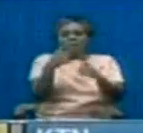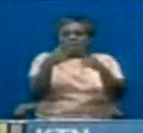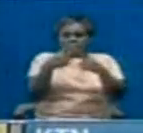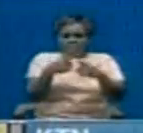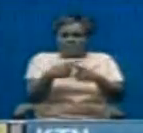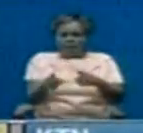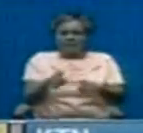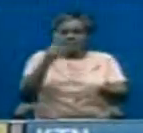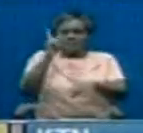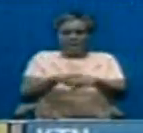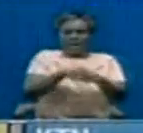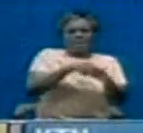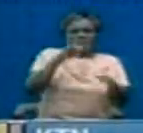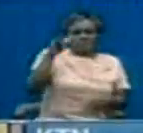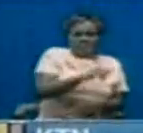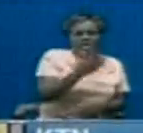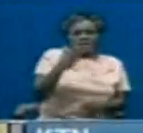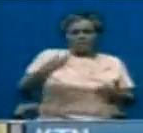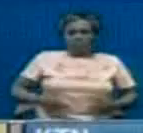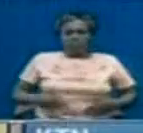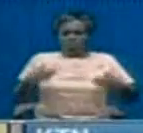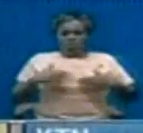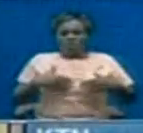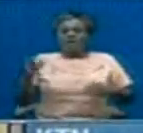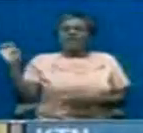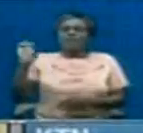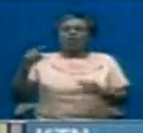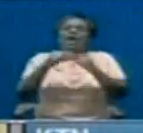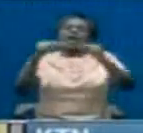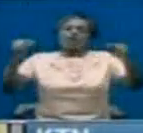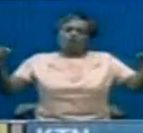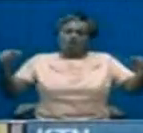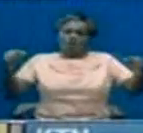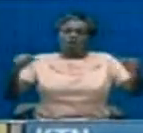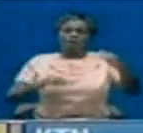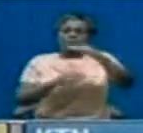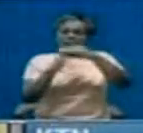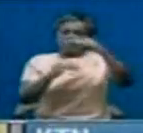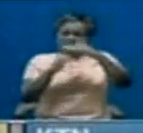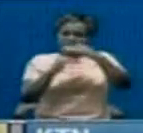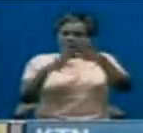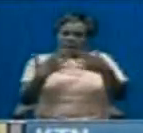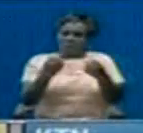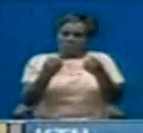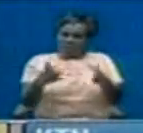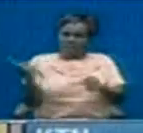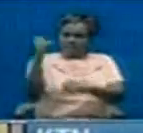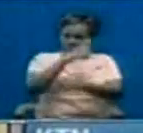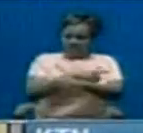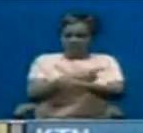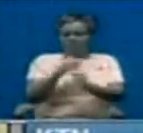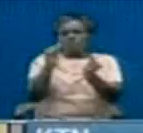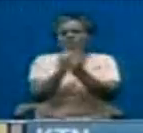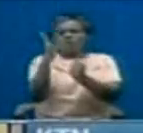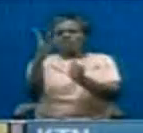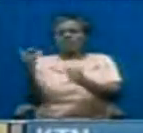for the incubation period. Ebola takes a slightly longer time. The maximum for Marburg in recent cases has been about